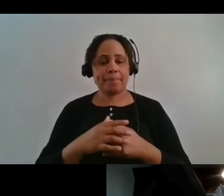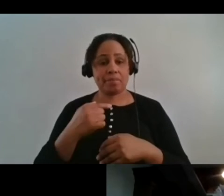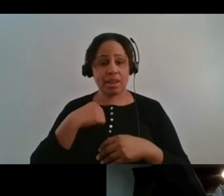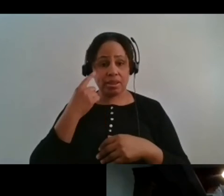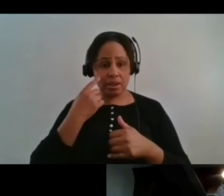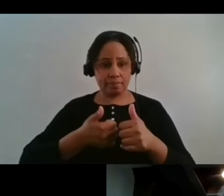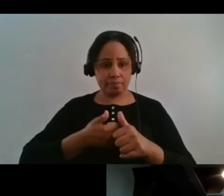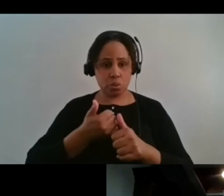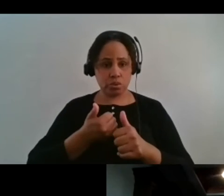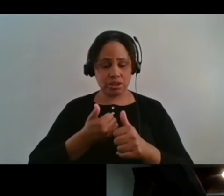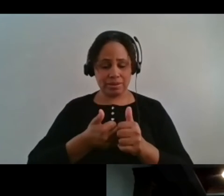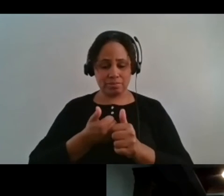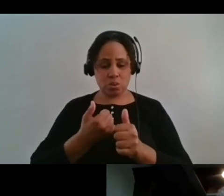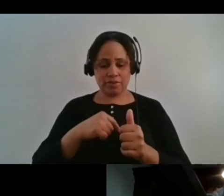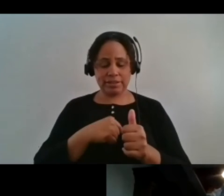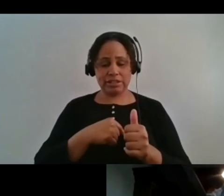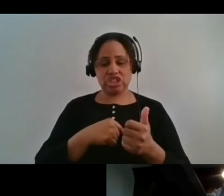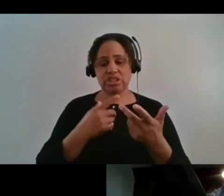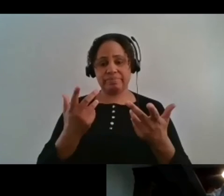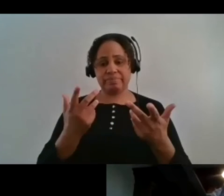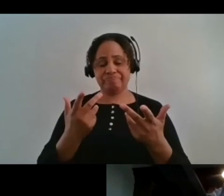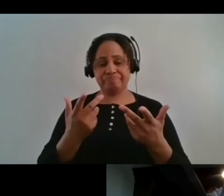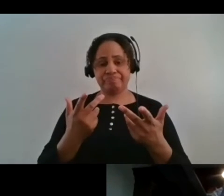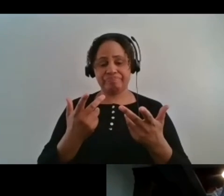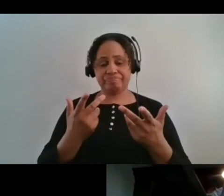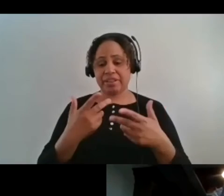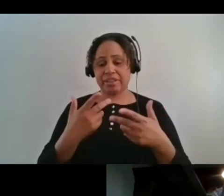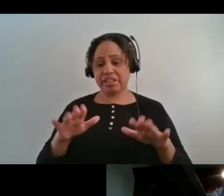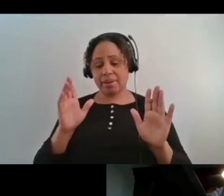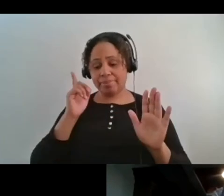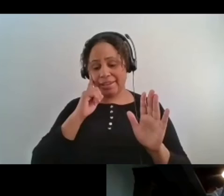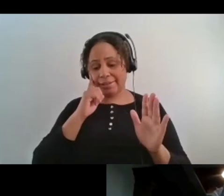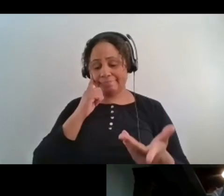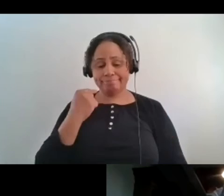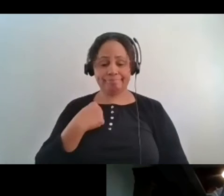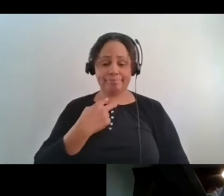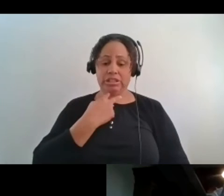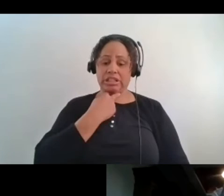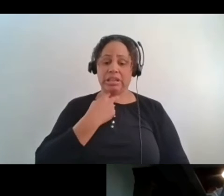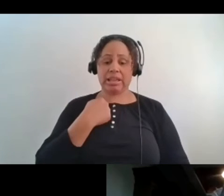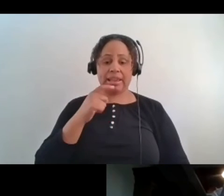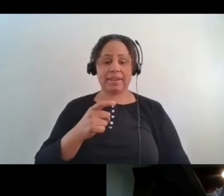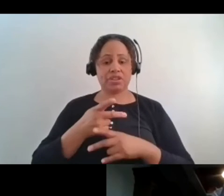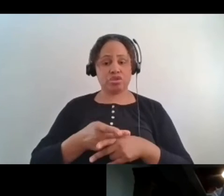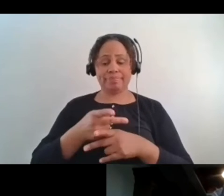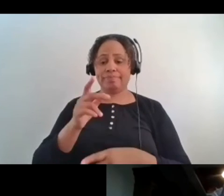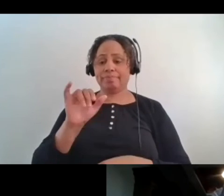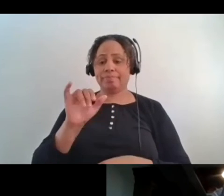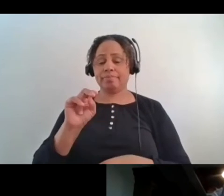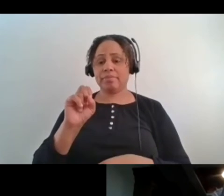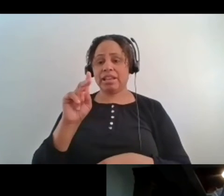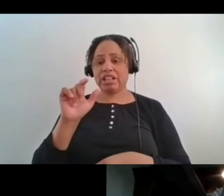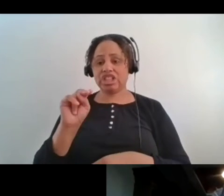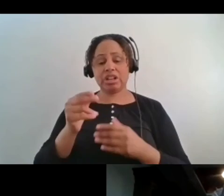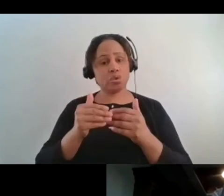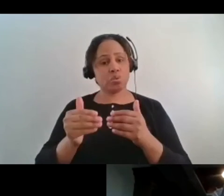resign ourselves to having insulin treatment for the rest of our lives. And one of the things that you brought up that was really interesting is the